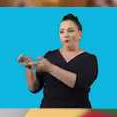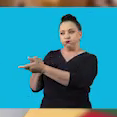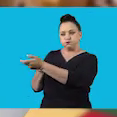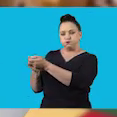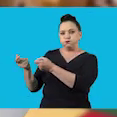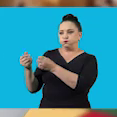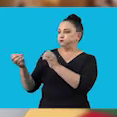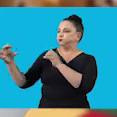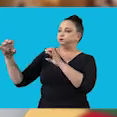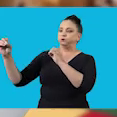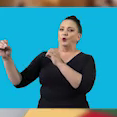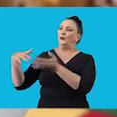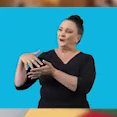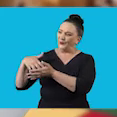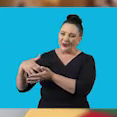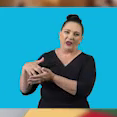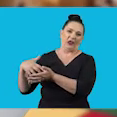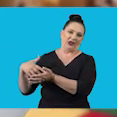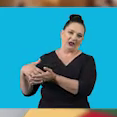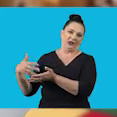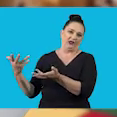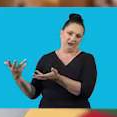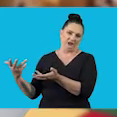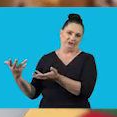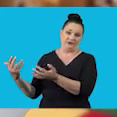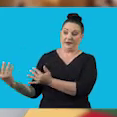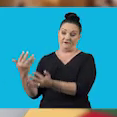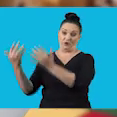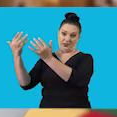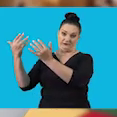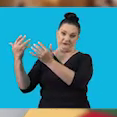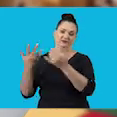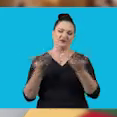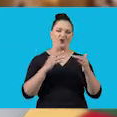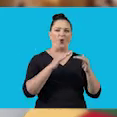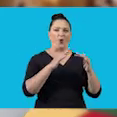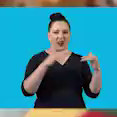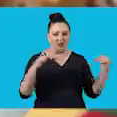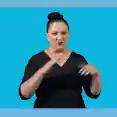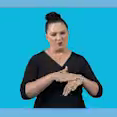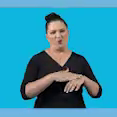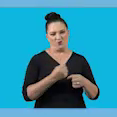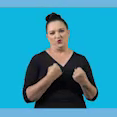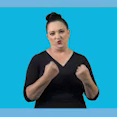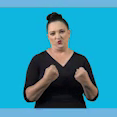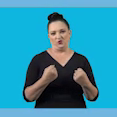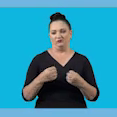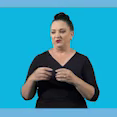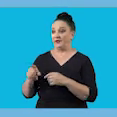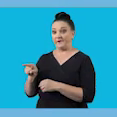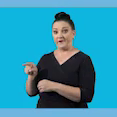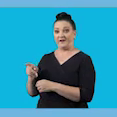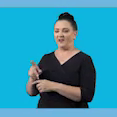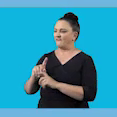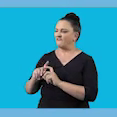holding those two particles together. They are much weaker in gases as compared to liquids. So they move very fast